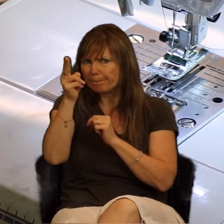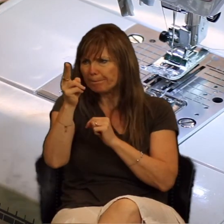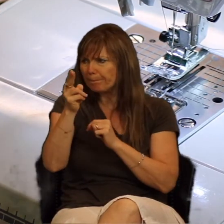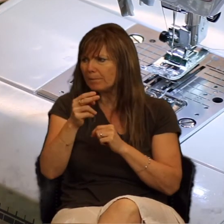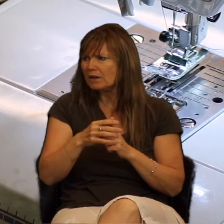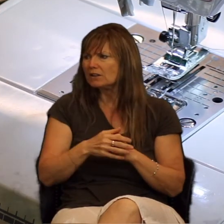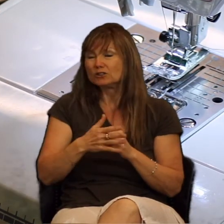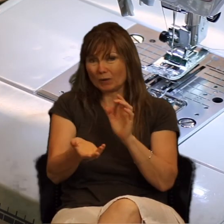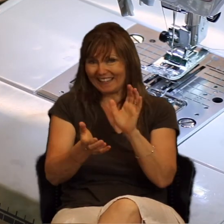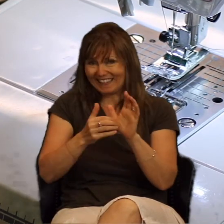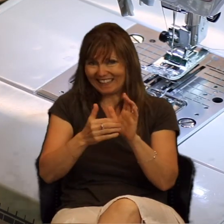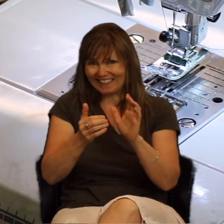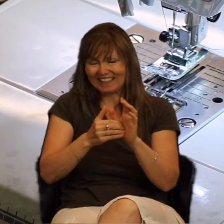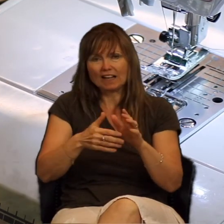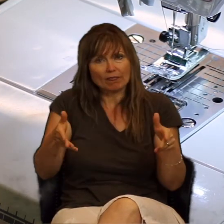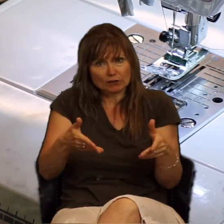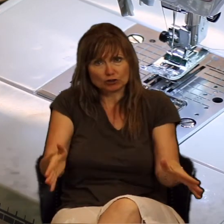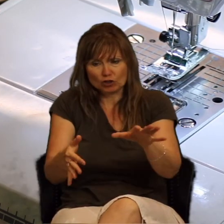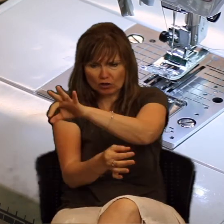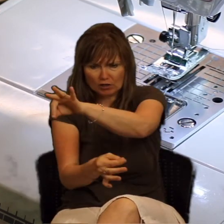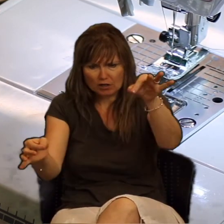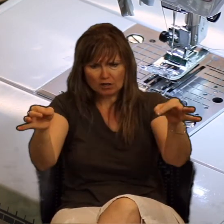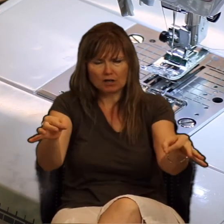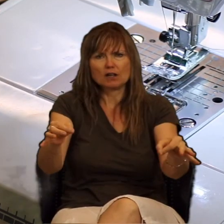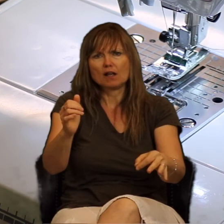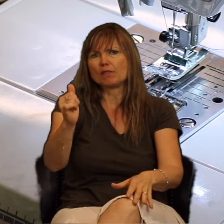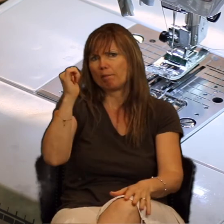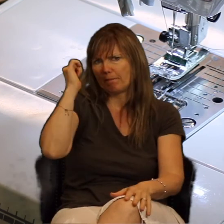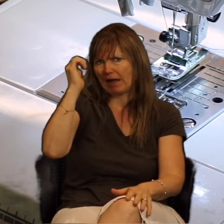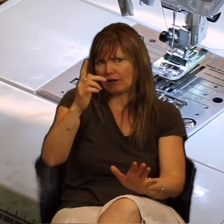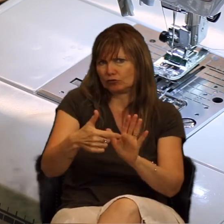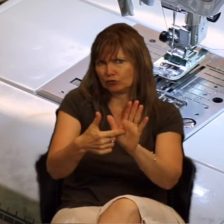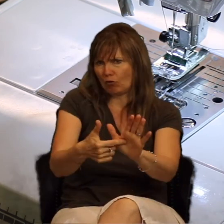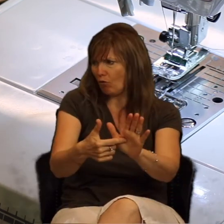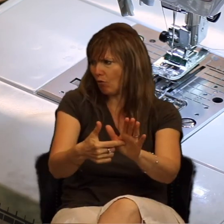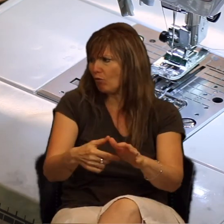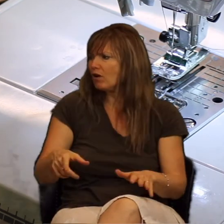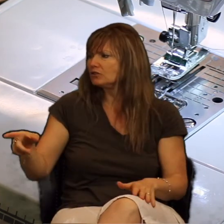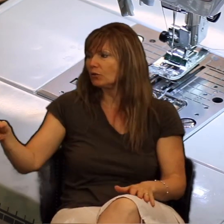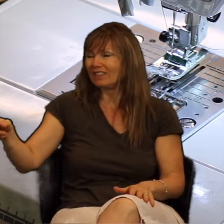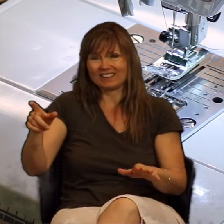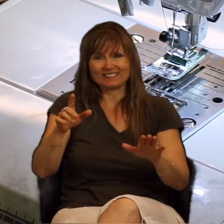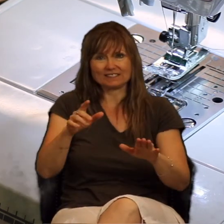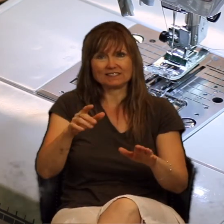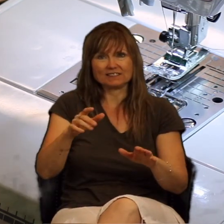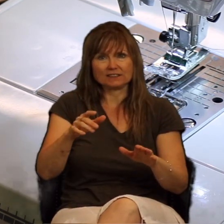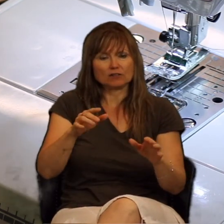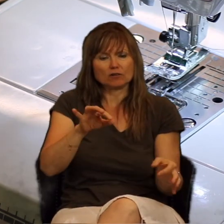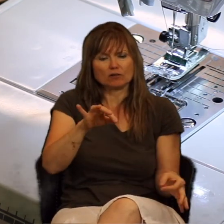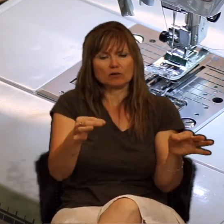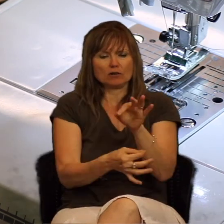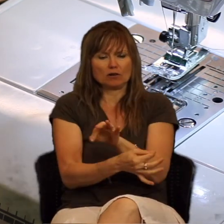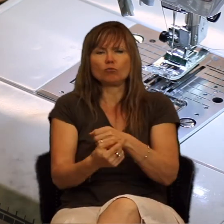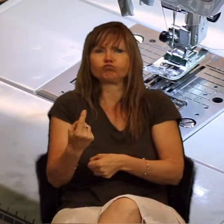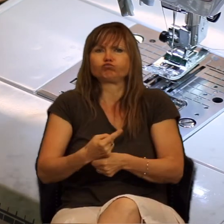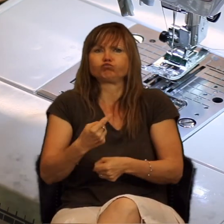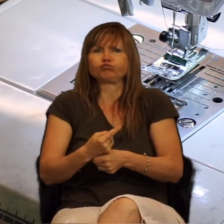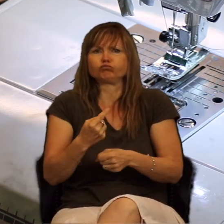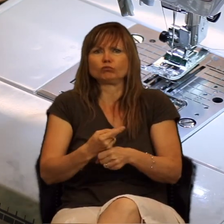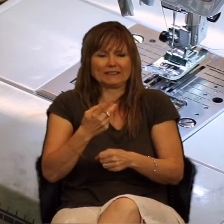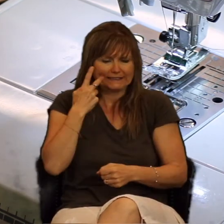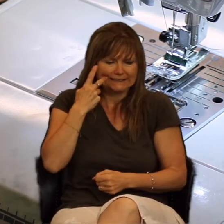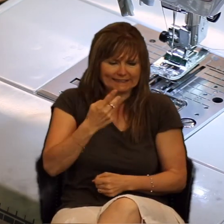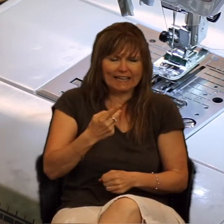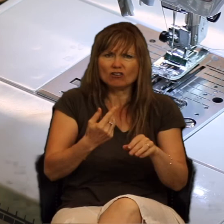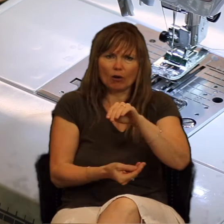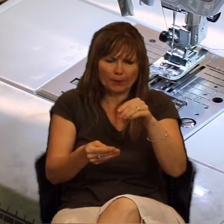side, this will be facing upwards. And all I'm going to do is take this bottom corner on